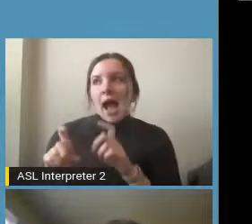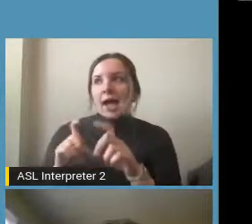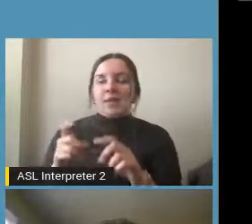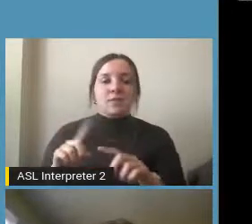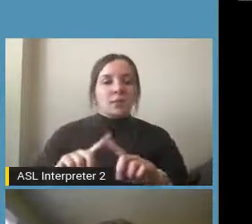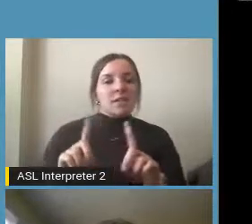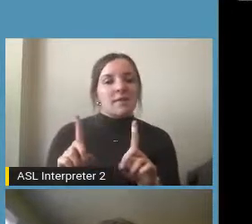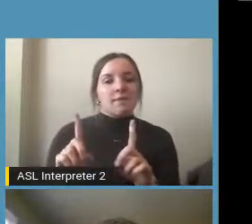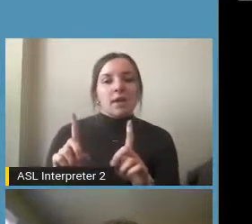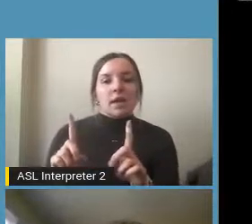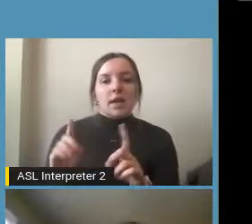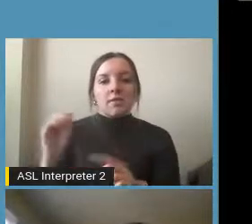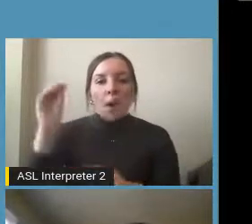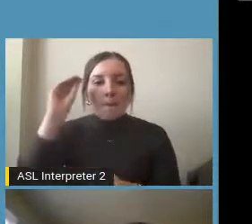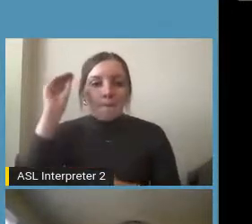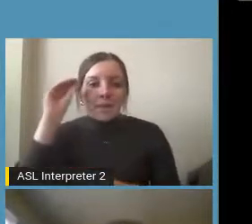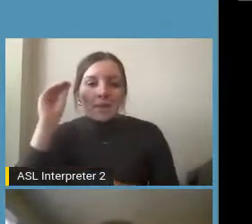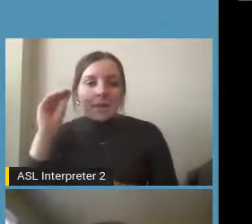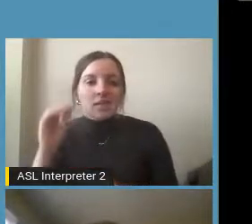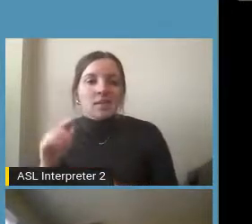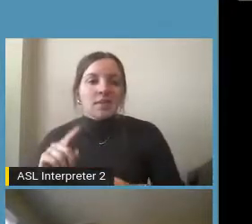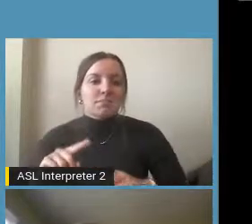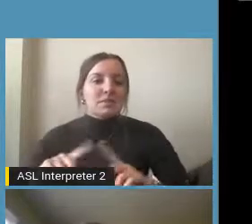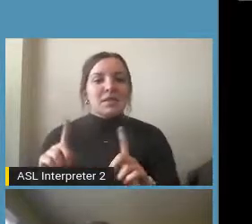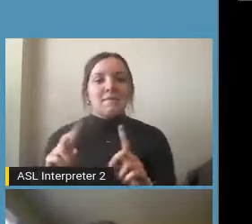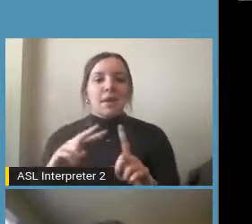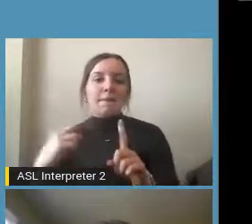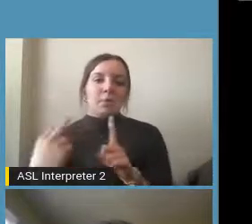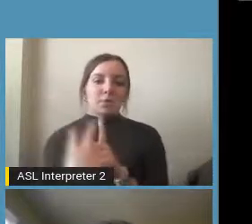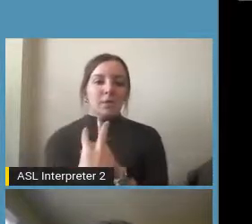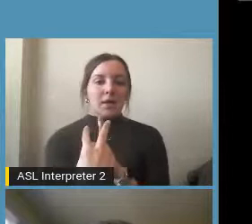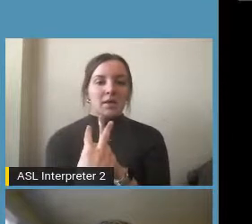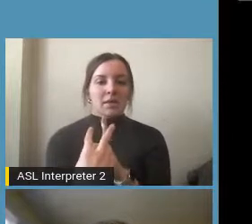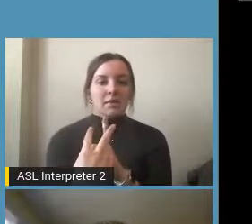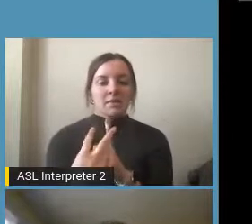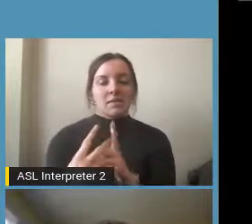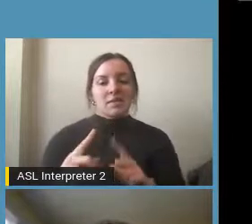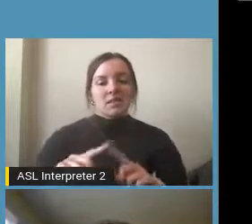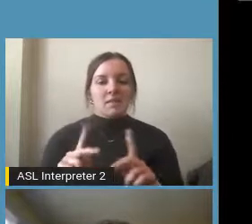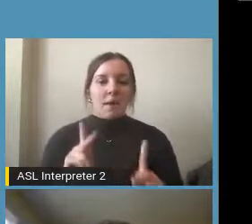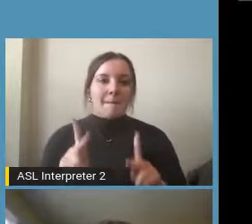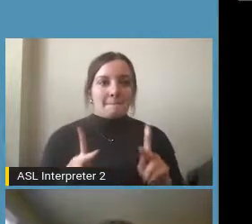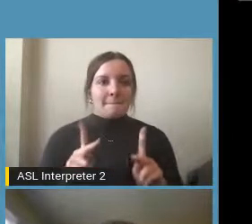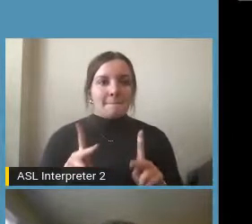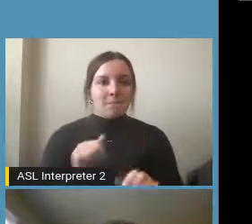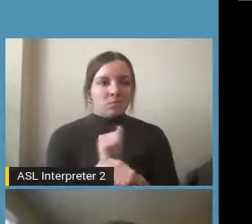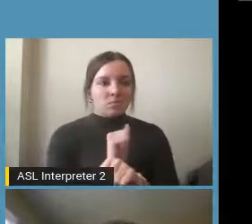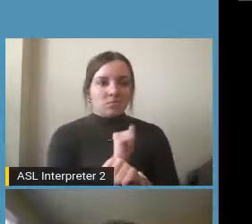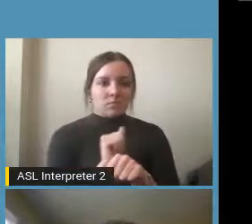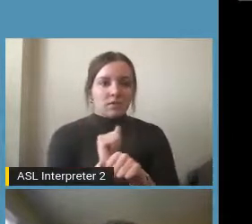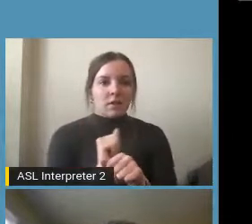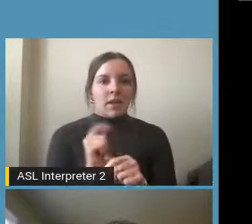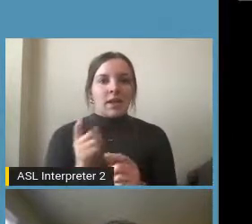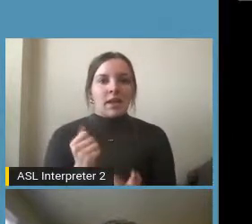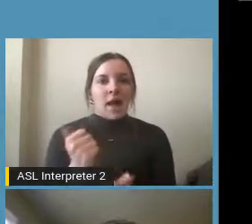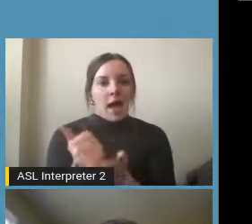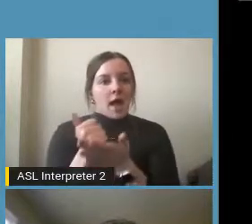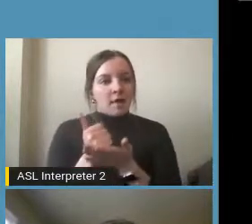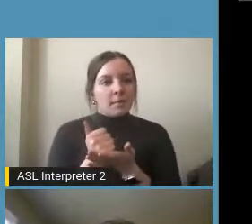have digital artists, architects, archaeologists, and we combine all of these mindsets to come up with